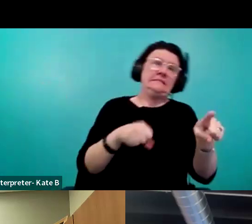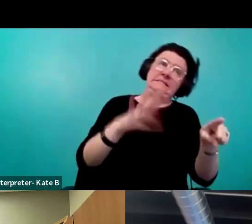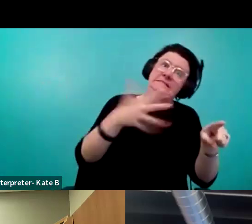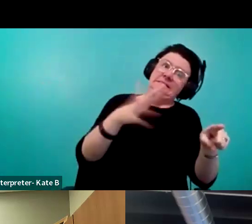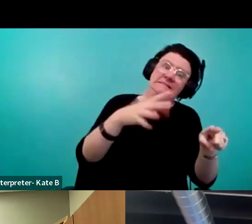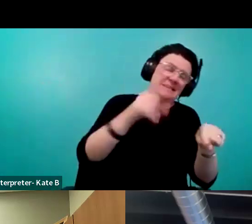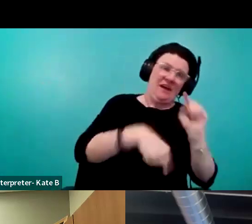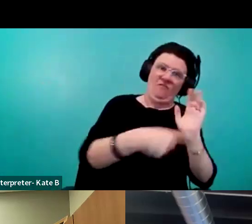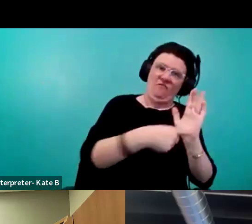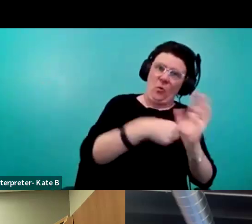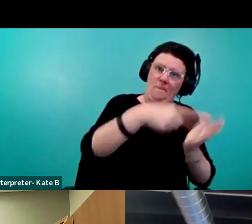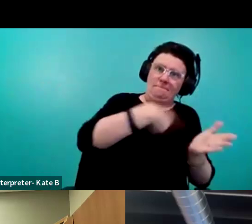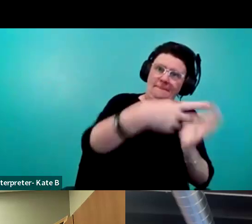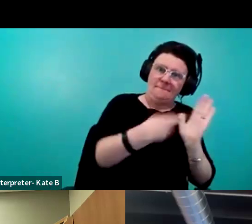is